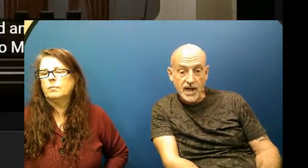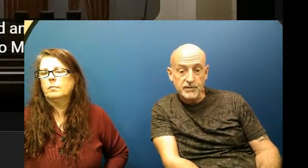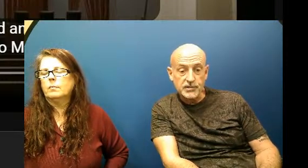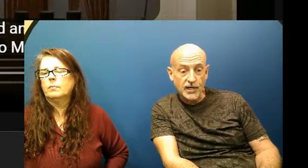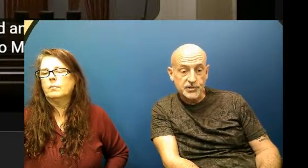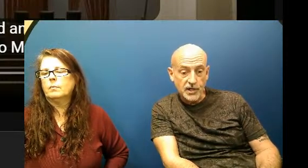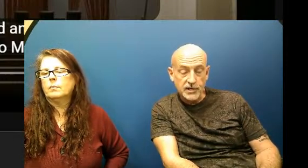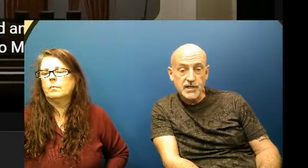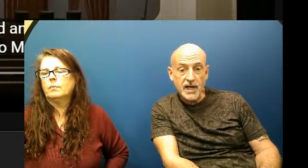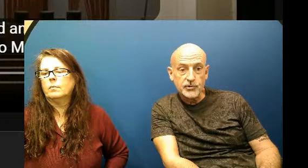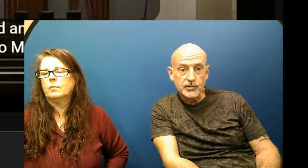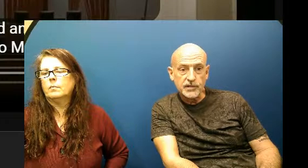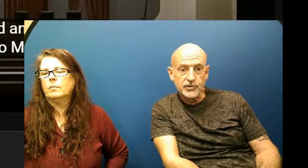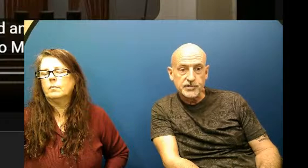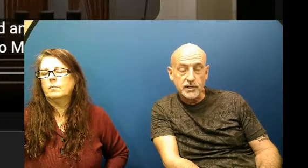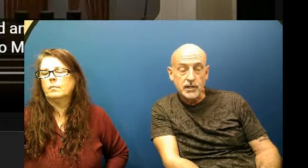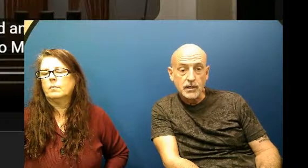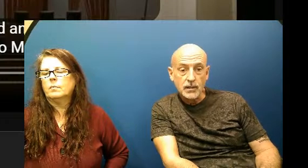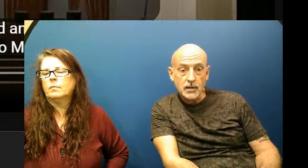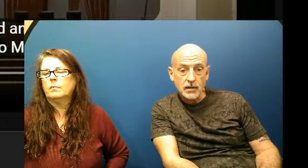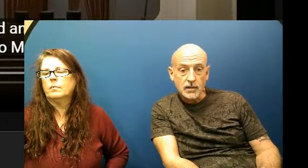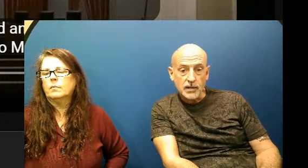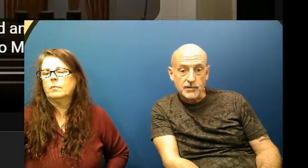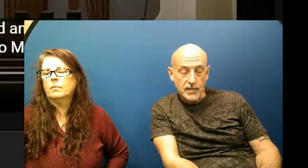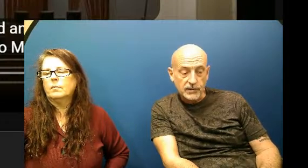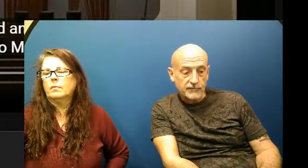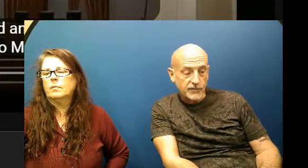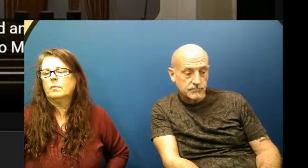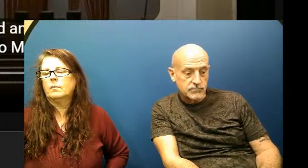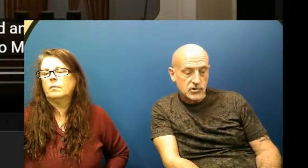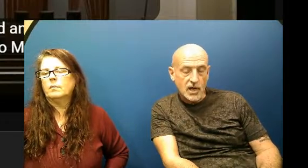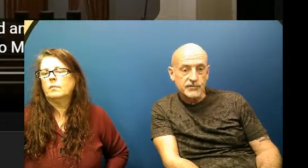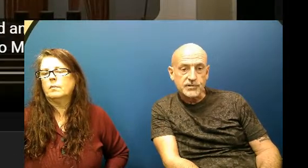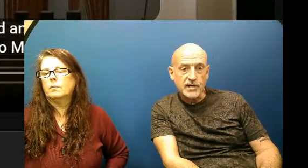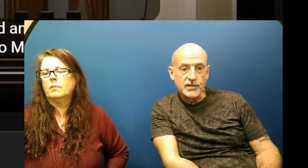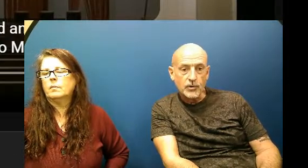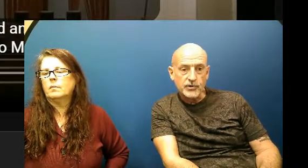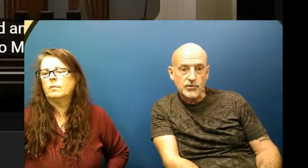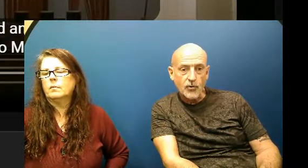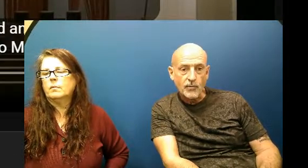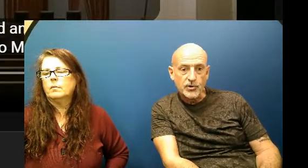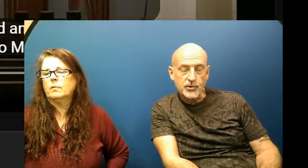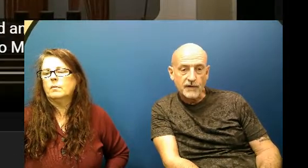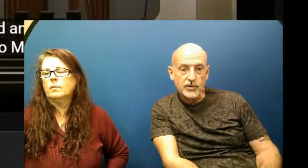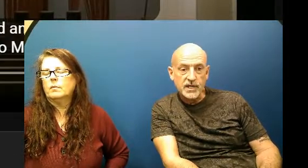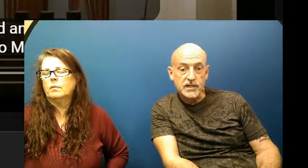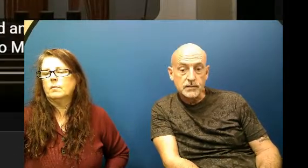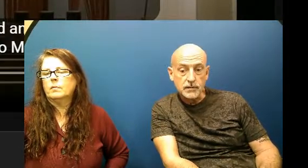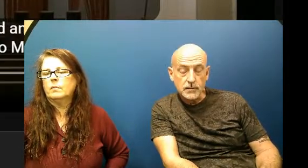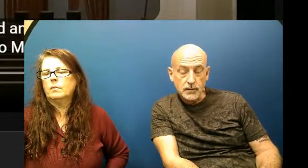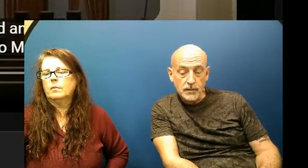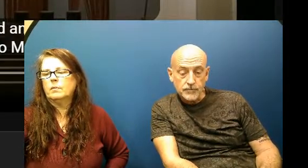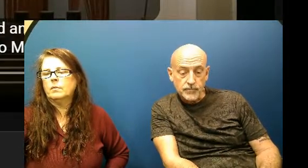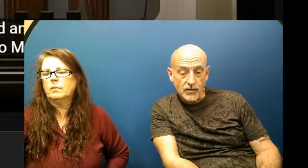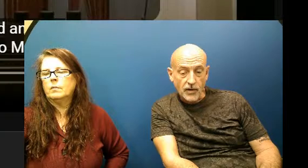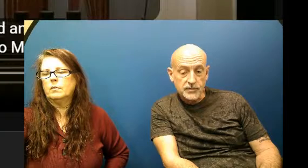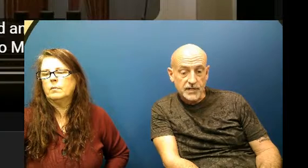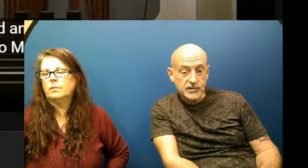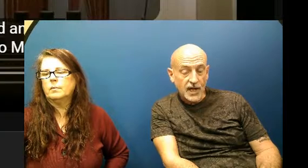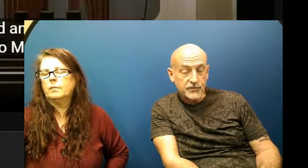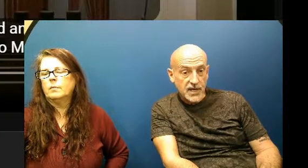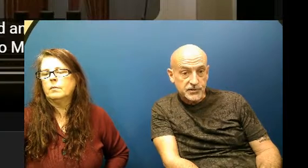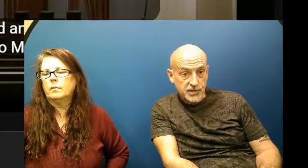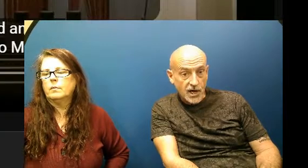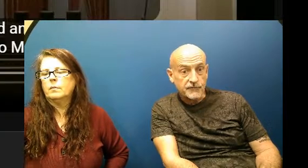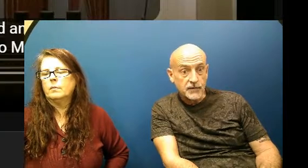real damage, like shutting down your electricity in the middle of a devastating winter storm where you have no heat, right?